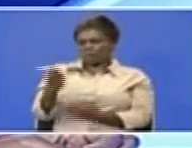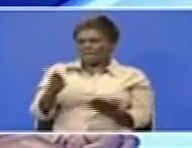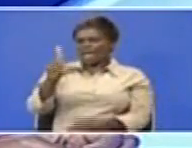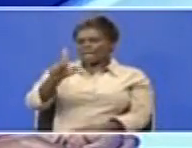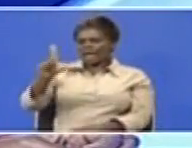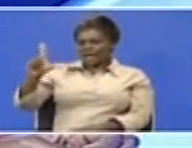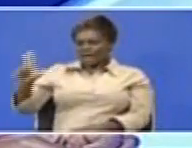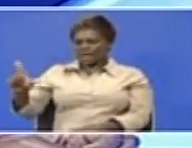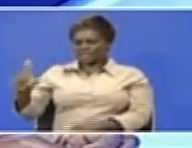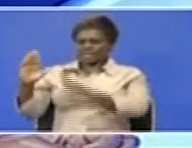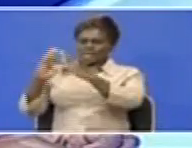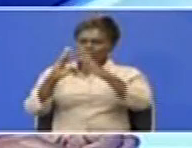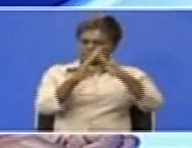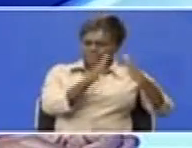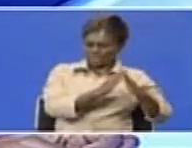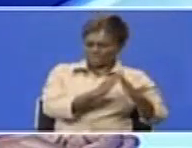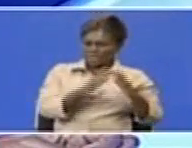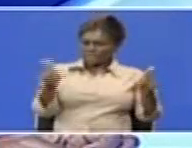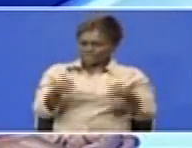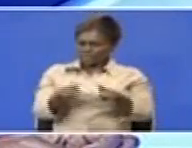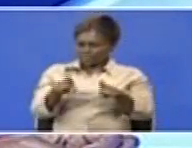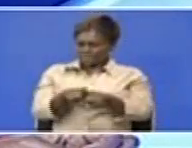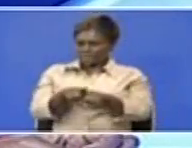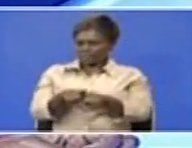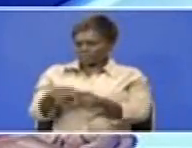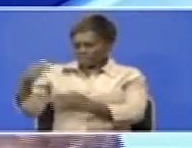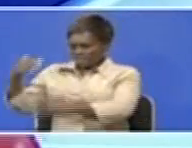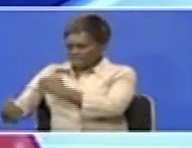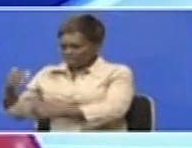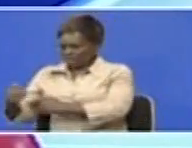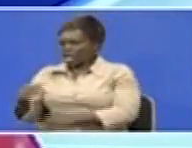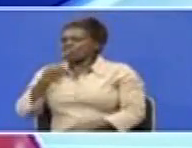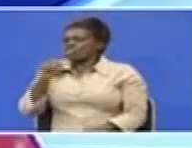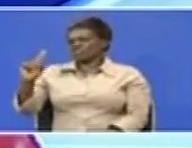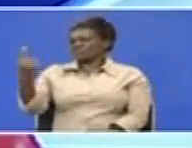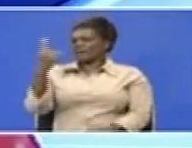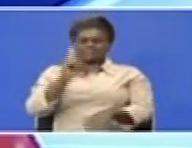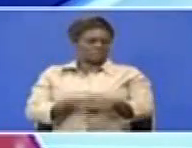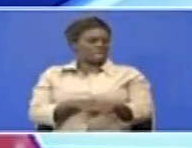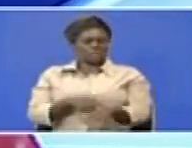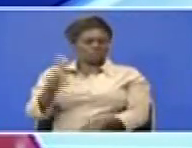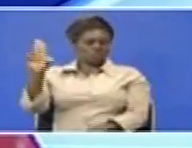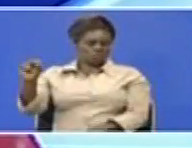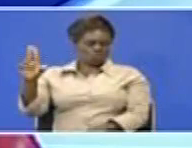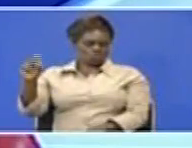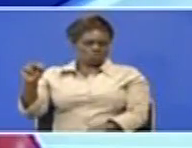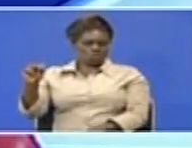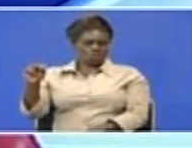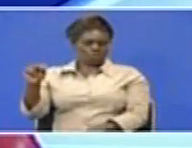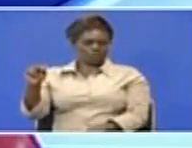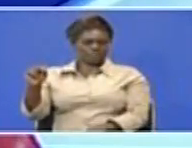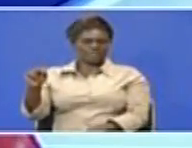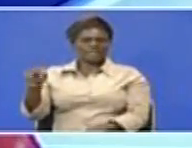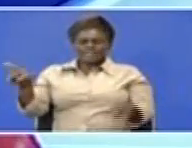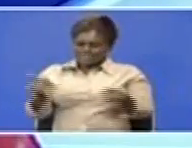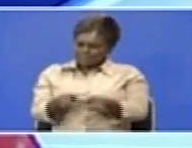Langata civil servant's estate. According to Justa, Kawira's neighbours, this was not the first incident of domestic violence against her.